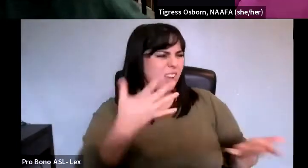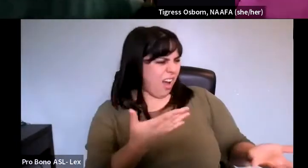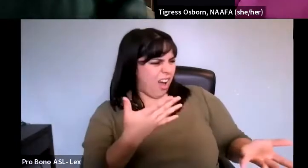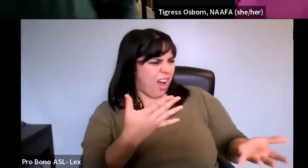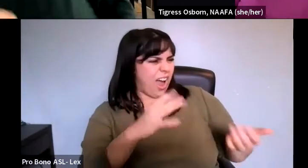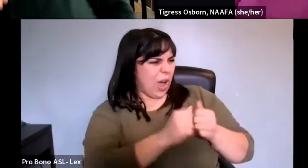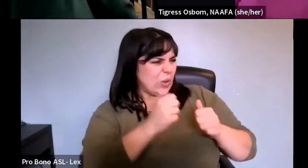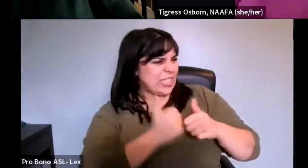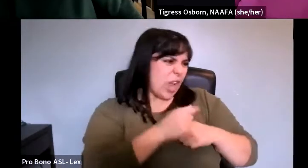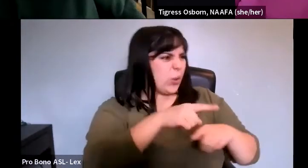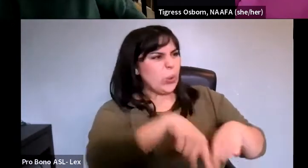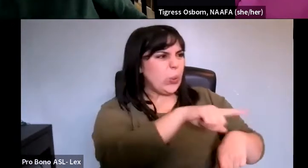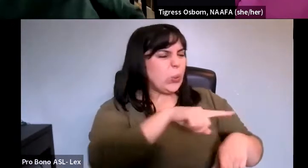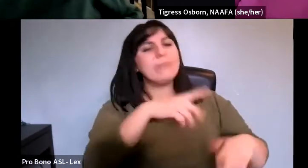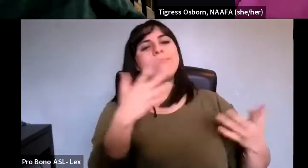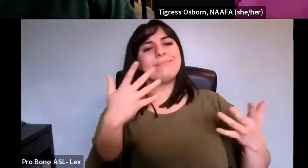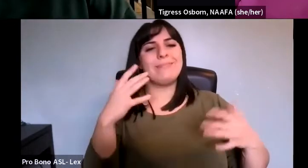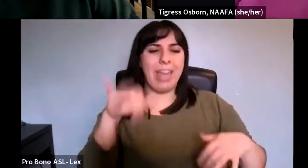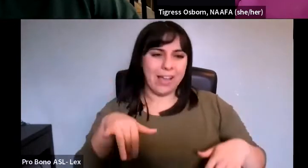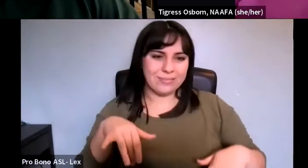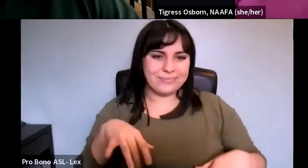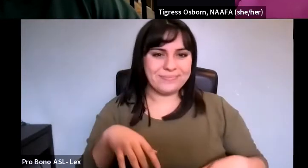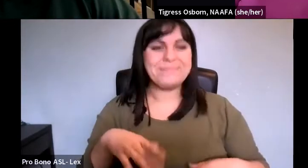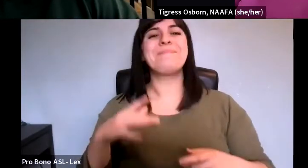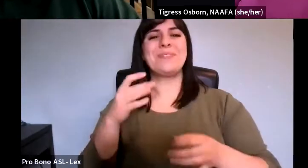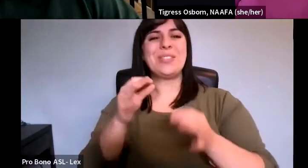you? And I would shout at them, and